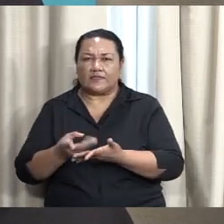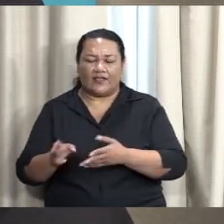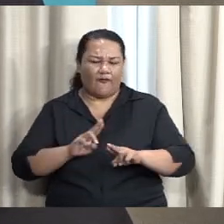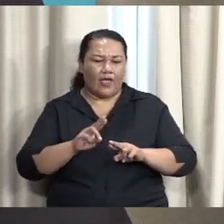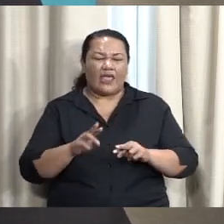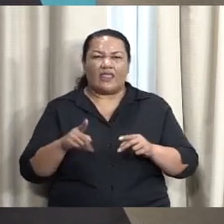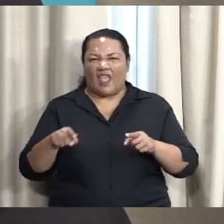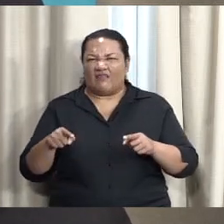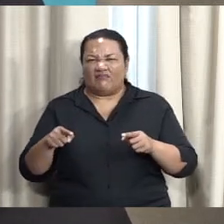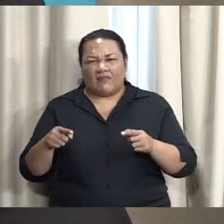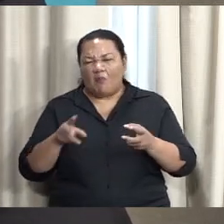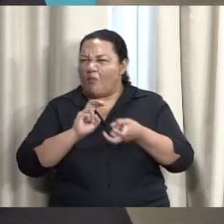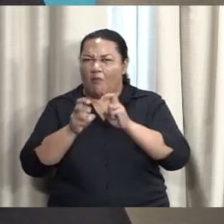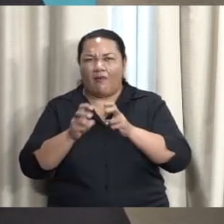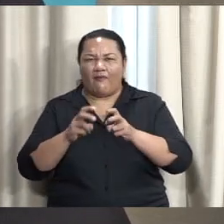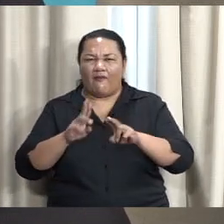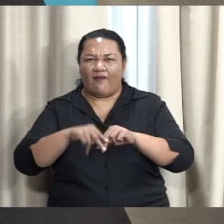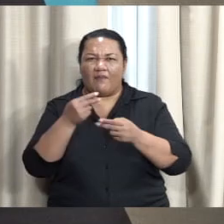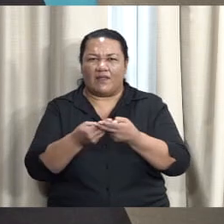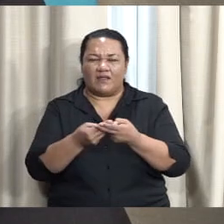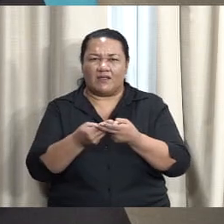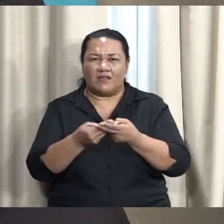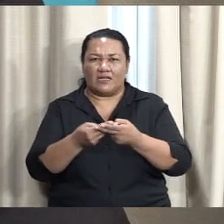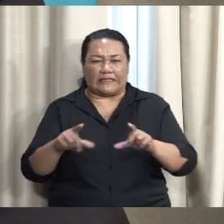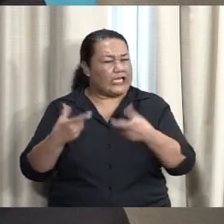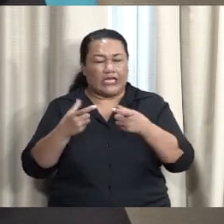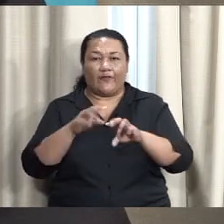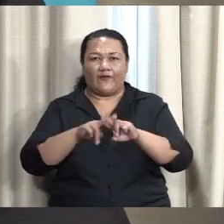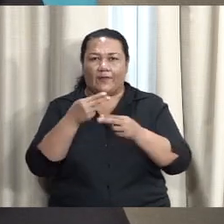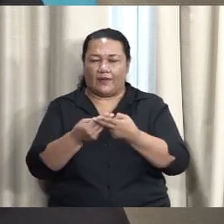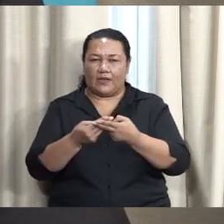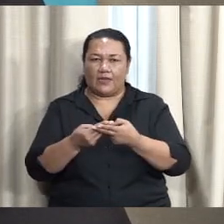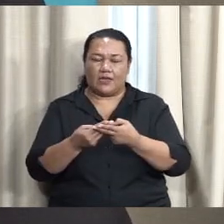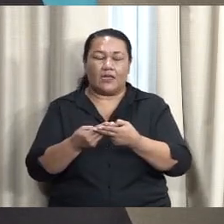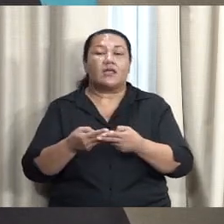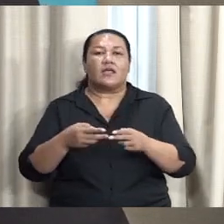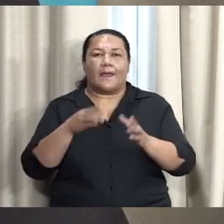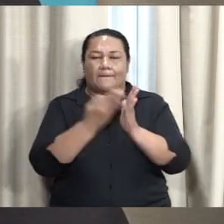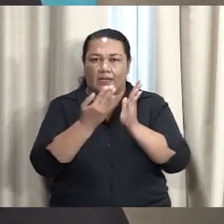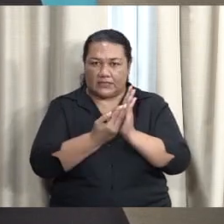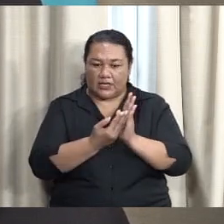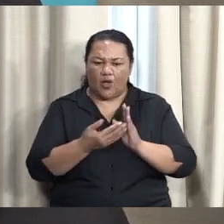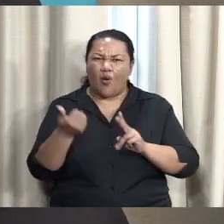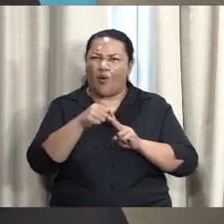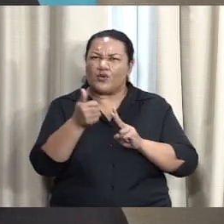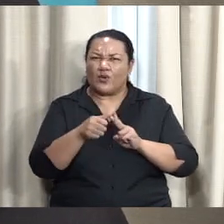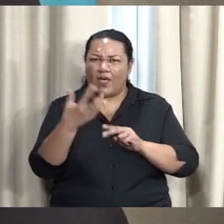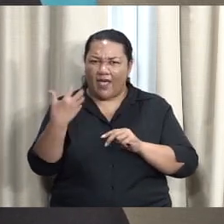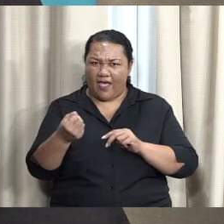Amidst all these, our desire is for school children from the lower income